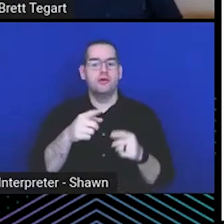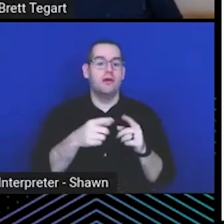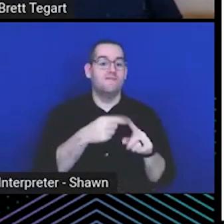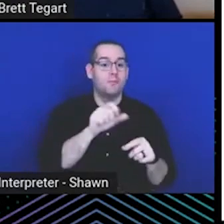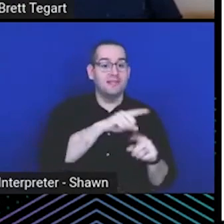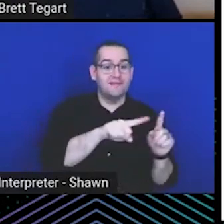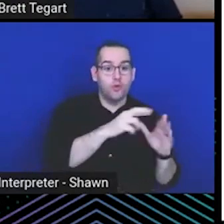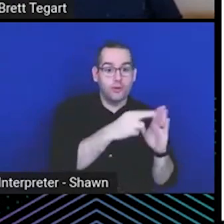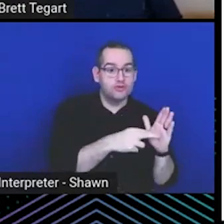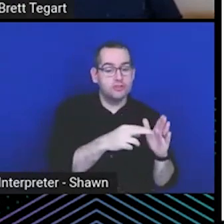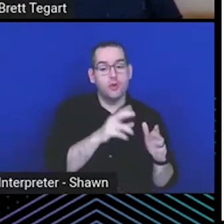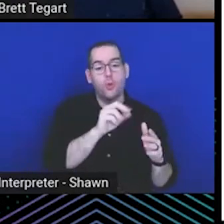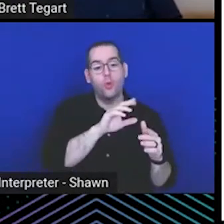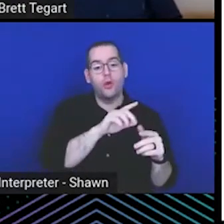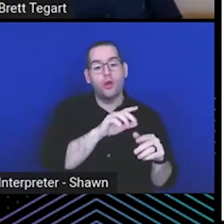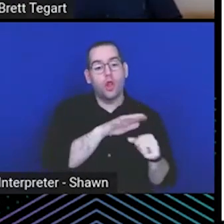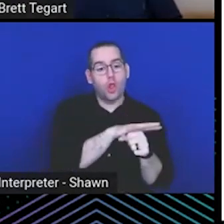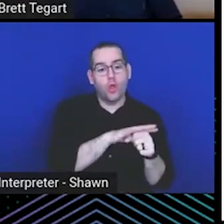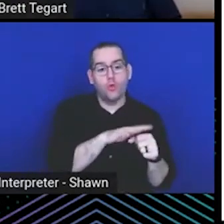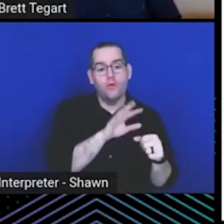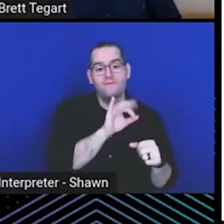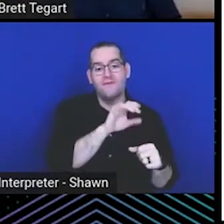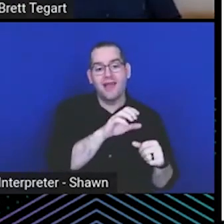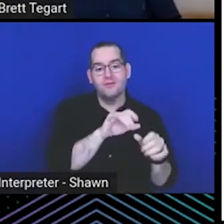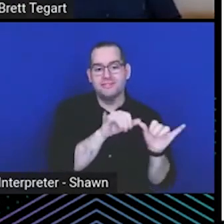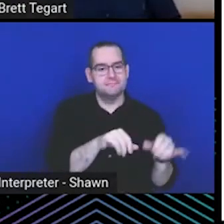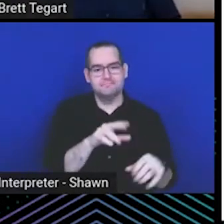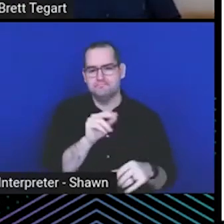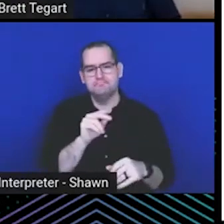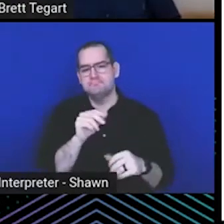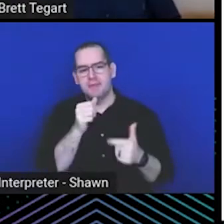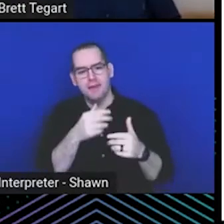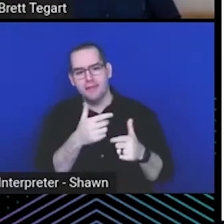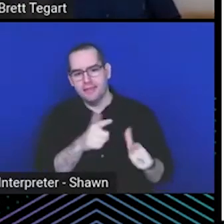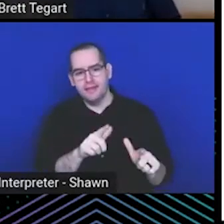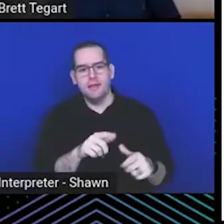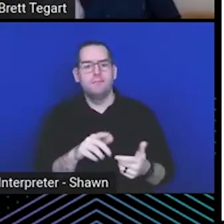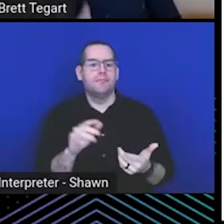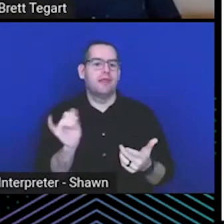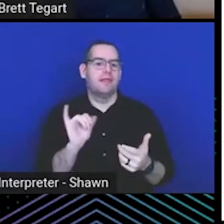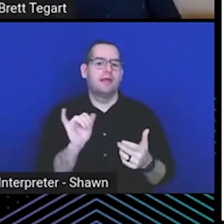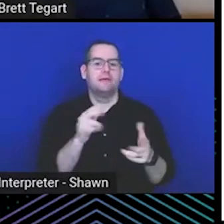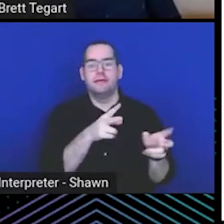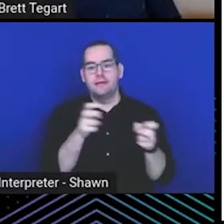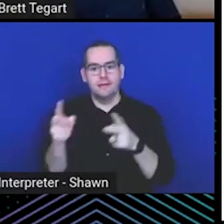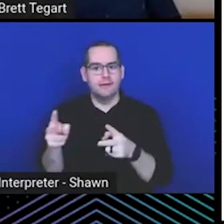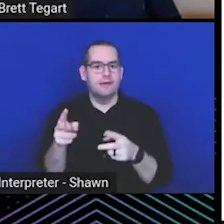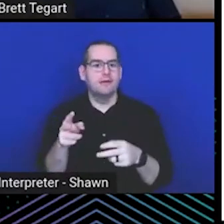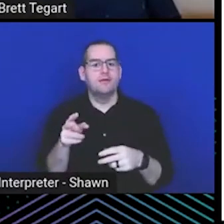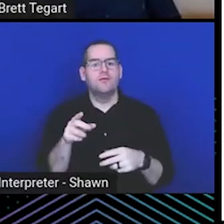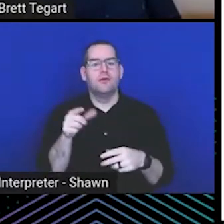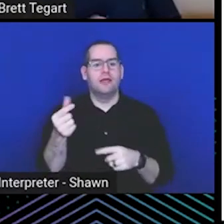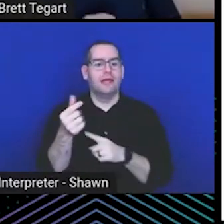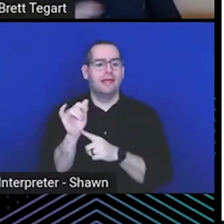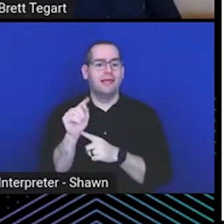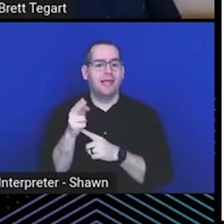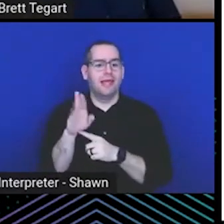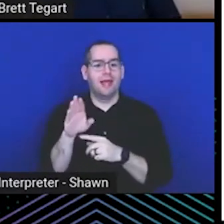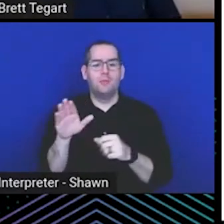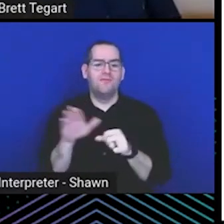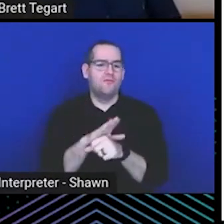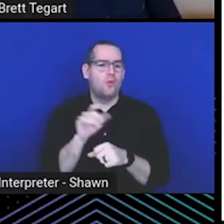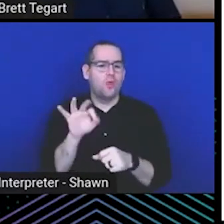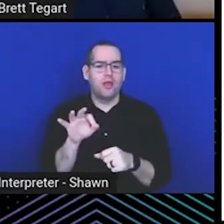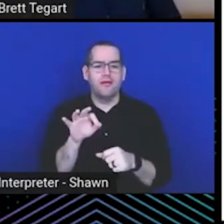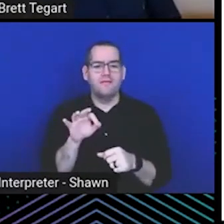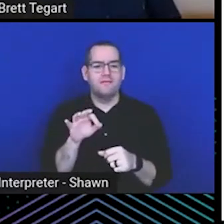from your local file system. And these rules are just copy and paste. HashiCorp has an excellent GitHub repository full of the